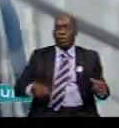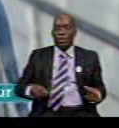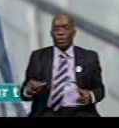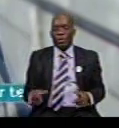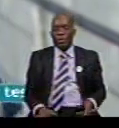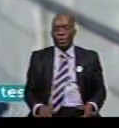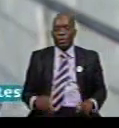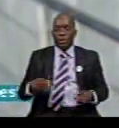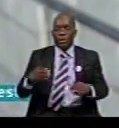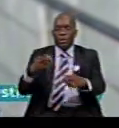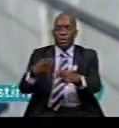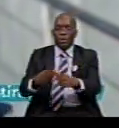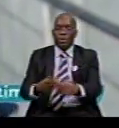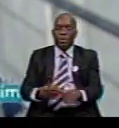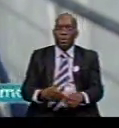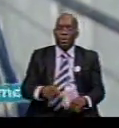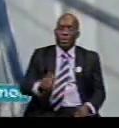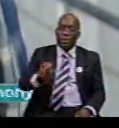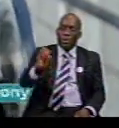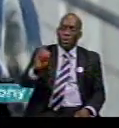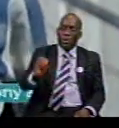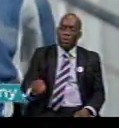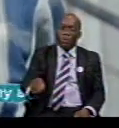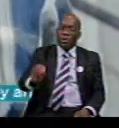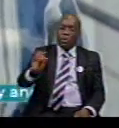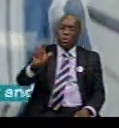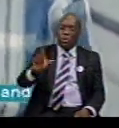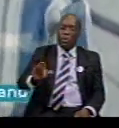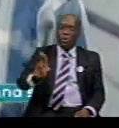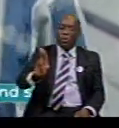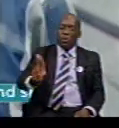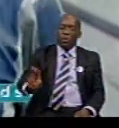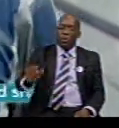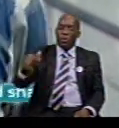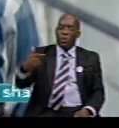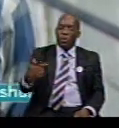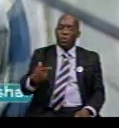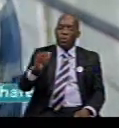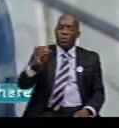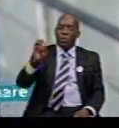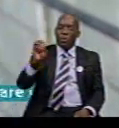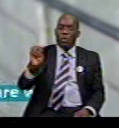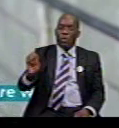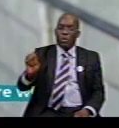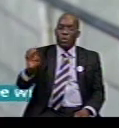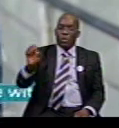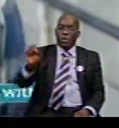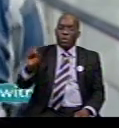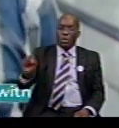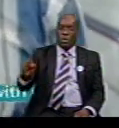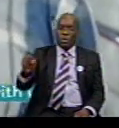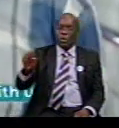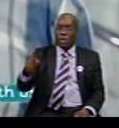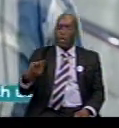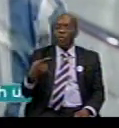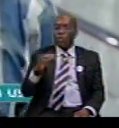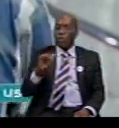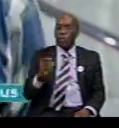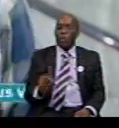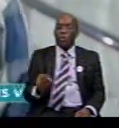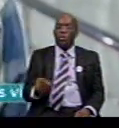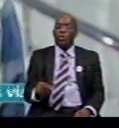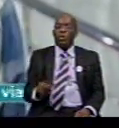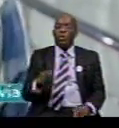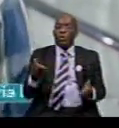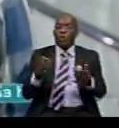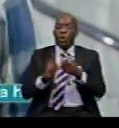My name is Brother Olusegun Omoniyi. I came all the way from Lagos. I want to thank the name of the Lord for what the Lord did for me